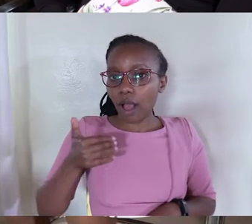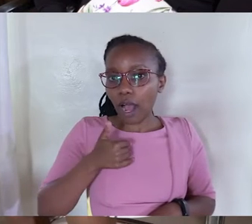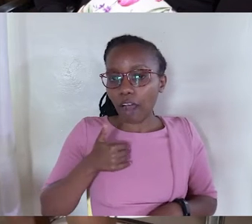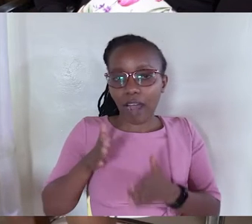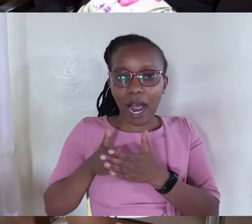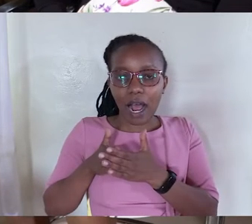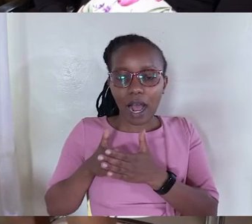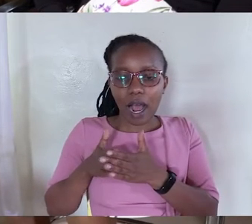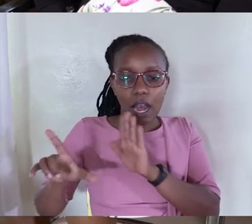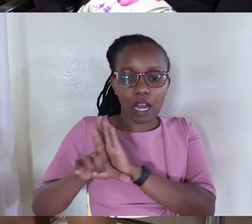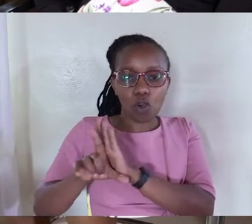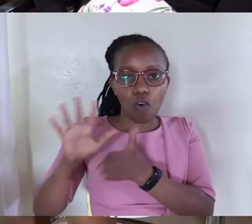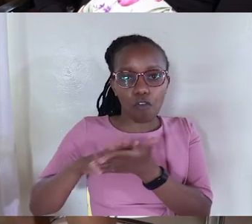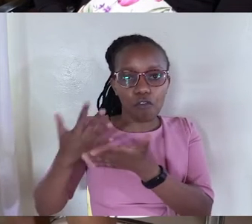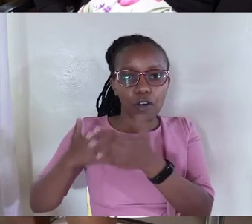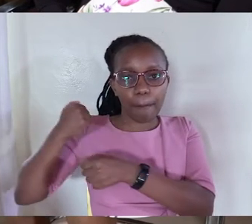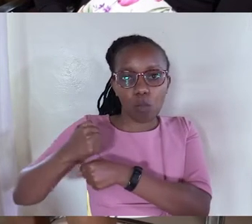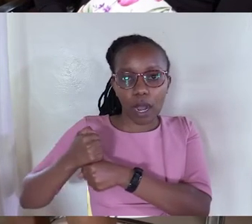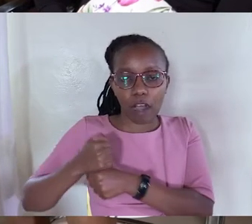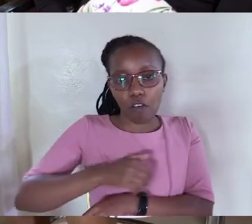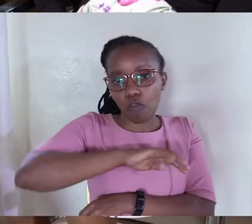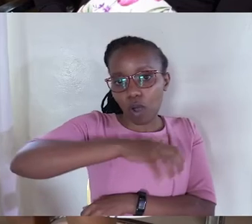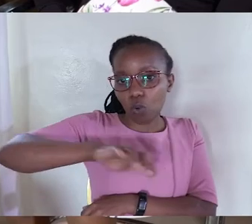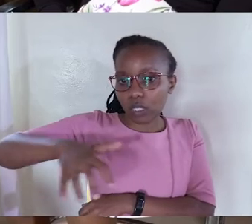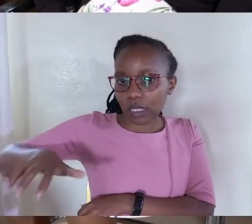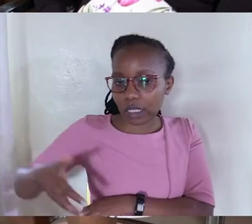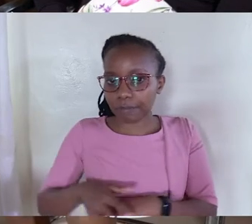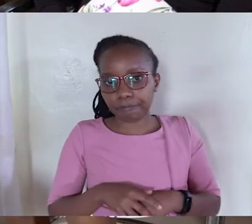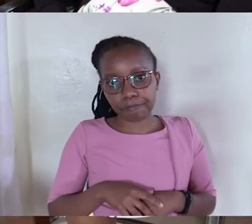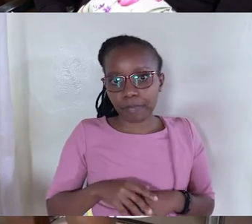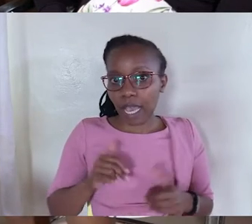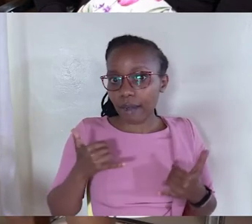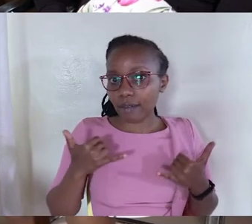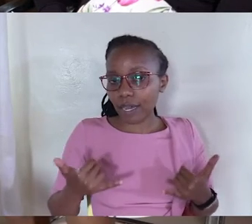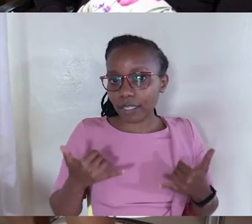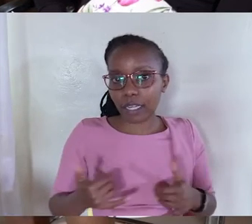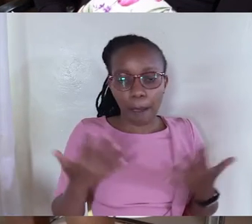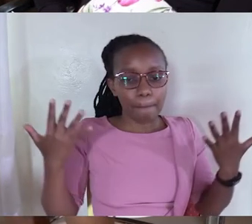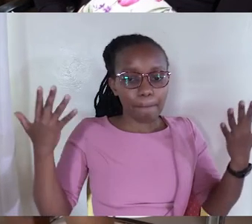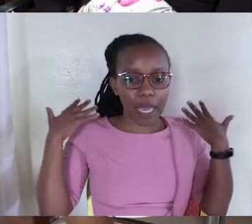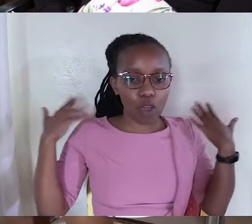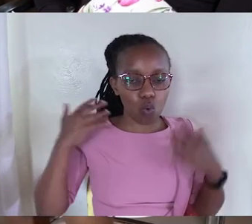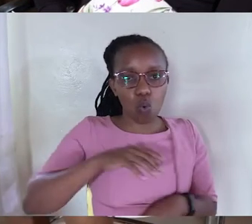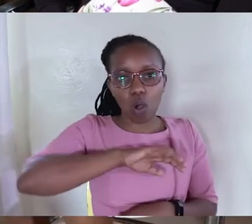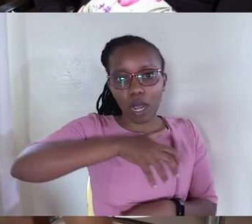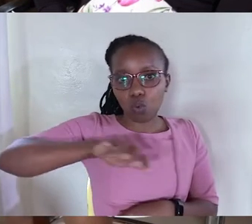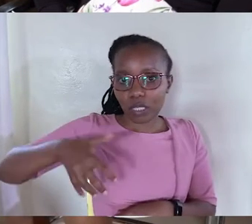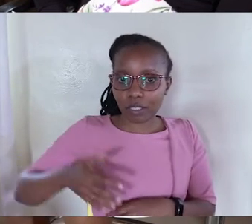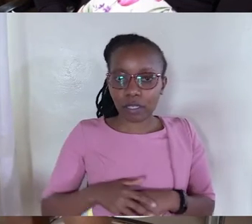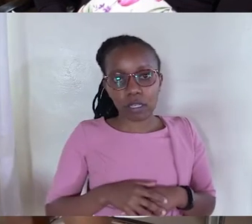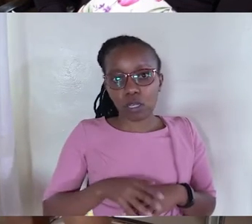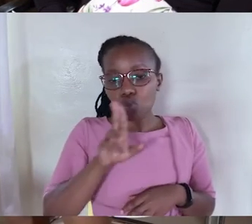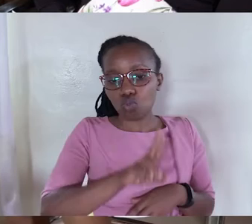legal framework. We currently, for the counties, and currently we have Meru County that has actually